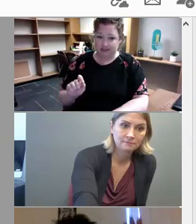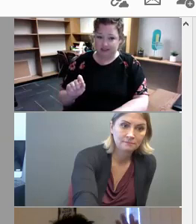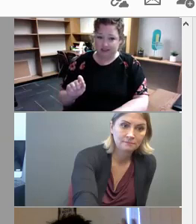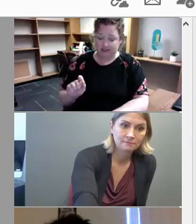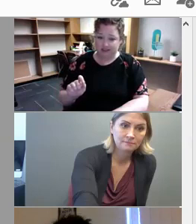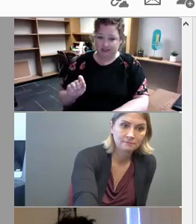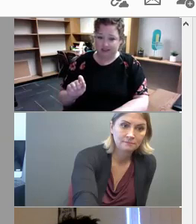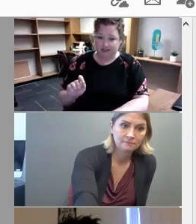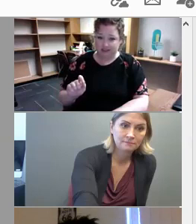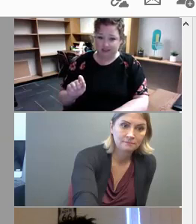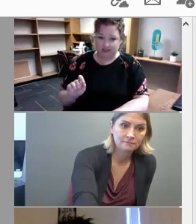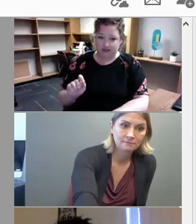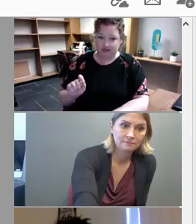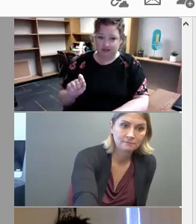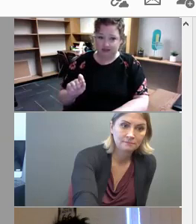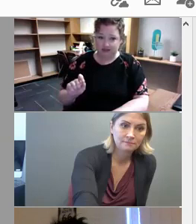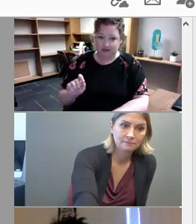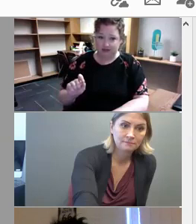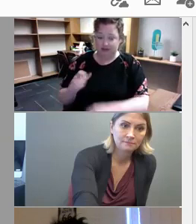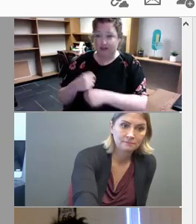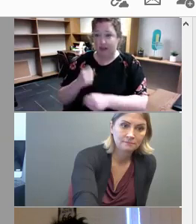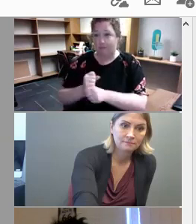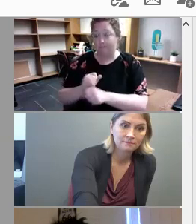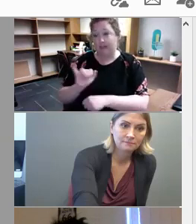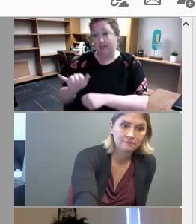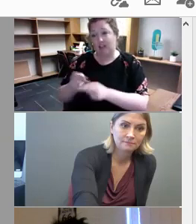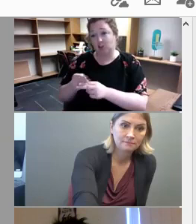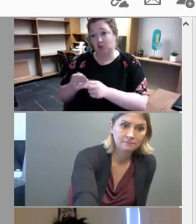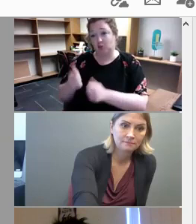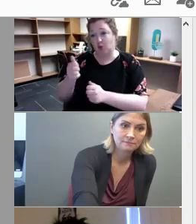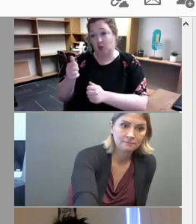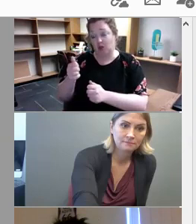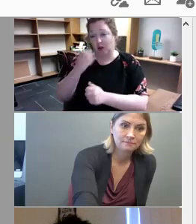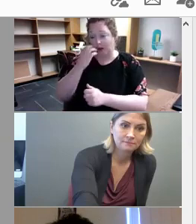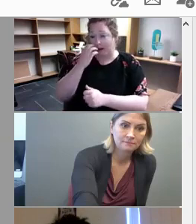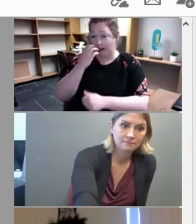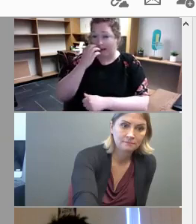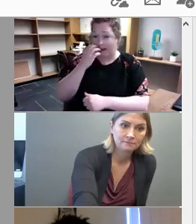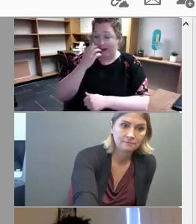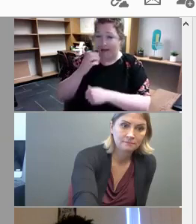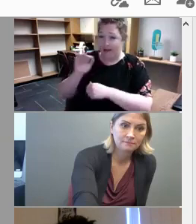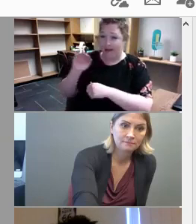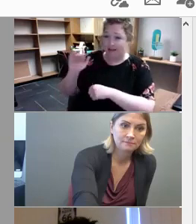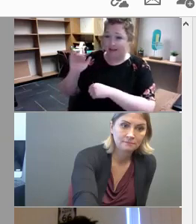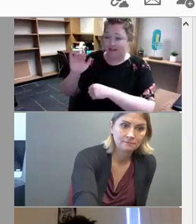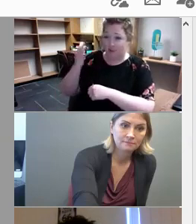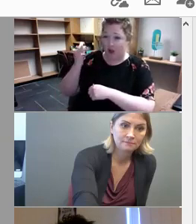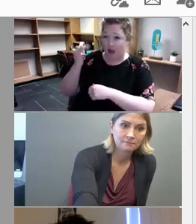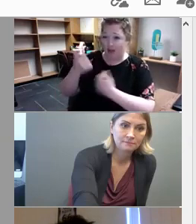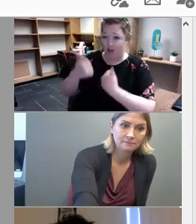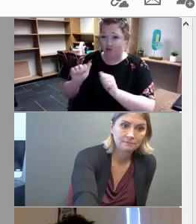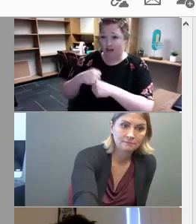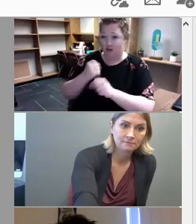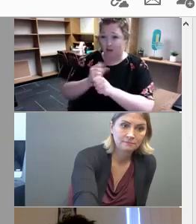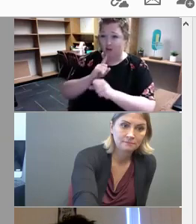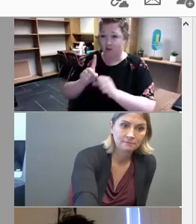root of a taller tree point. Because you're trying to make a really flat tree. Yes, Right. yes. Okay. Yes. I want